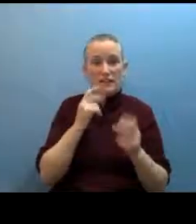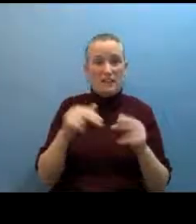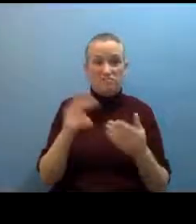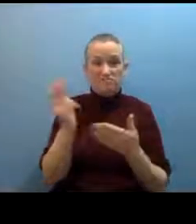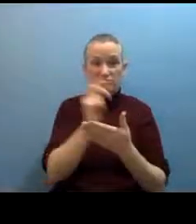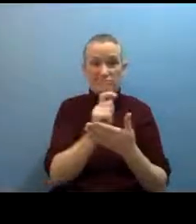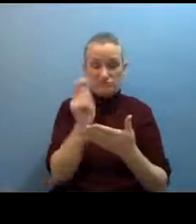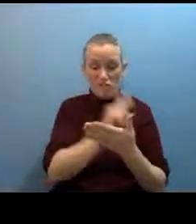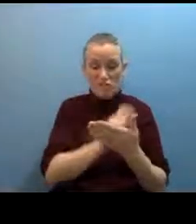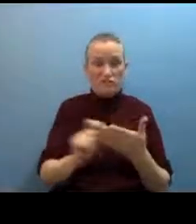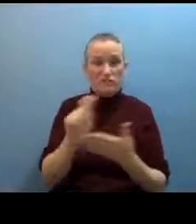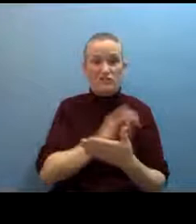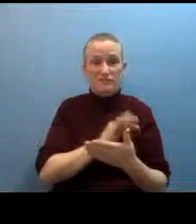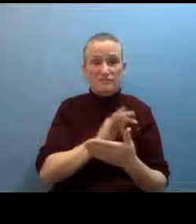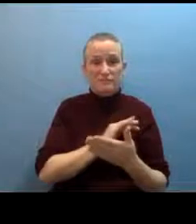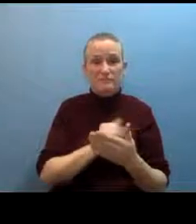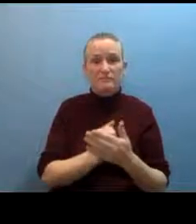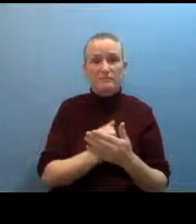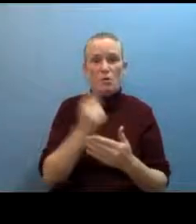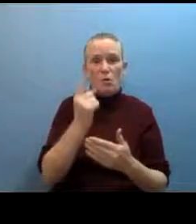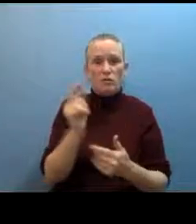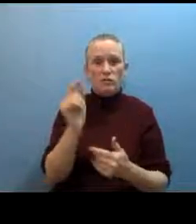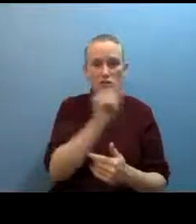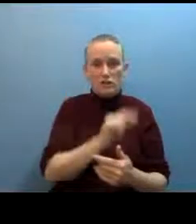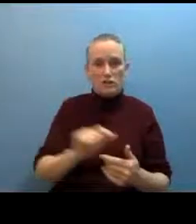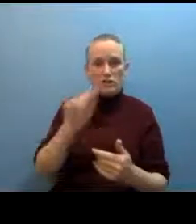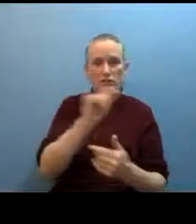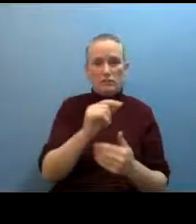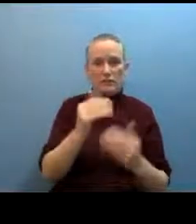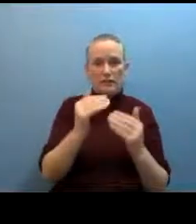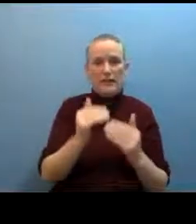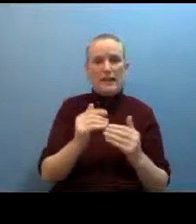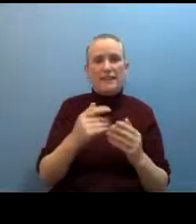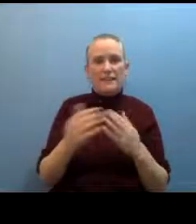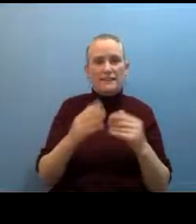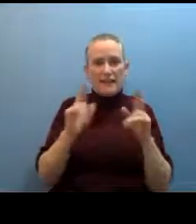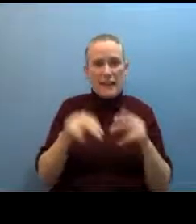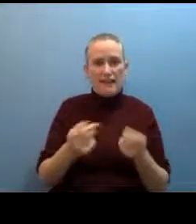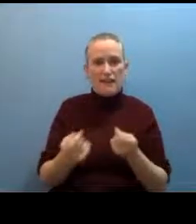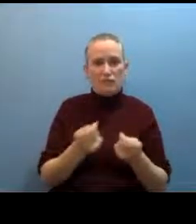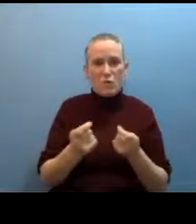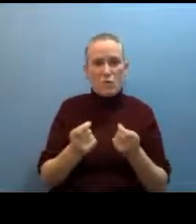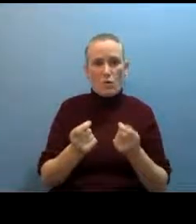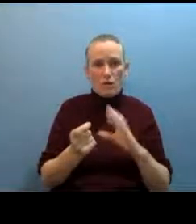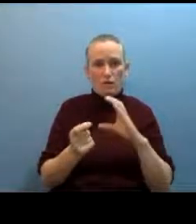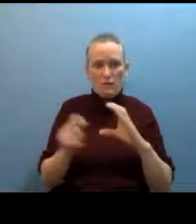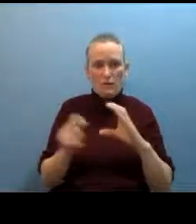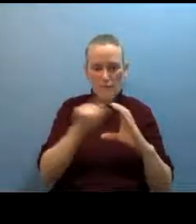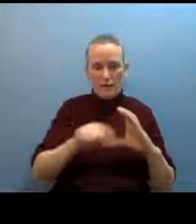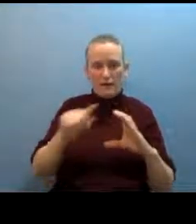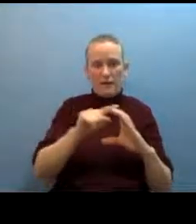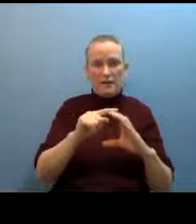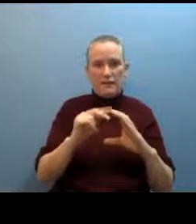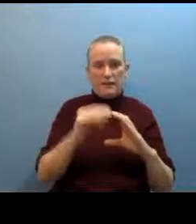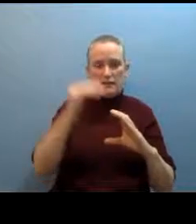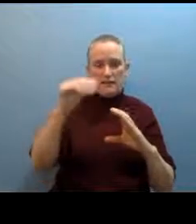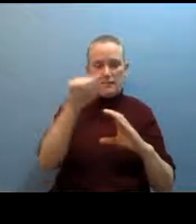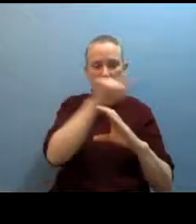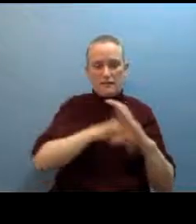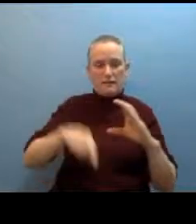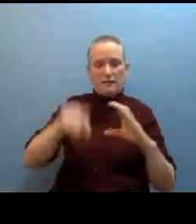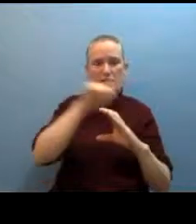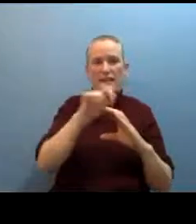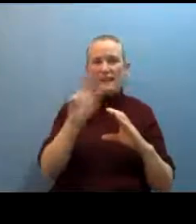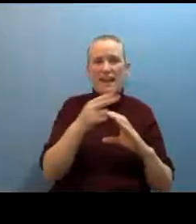paper, drawing one circle, and that's the circle of things that you can control, and outside of that circle, the things that we can't. So for example,